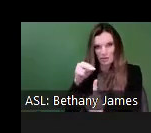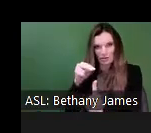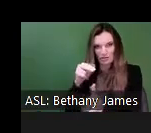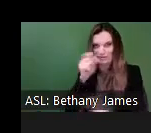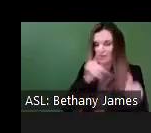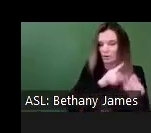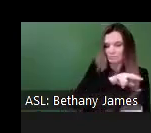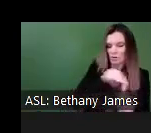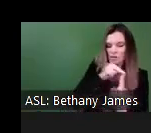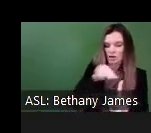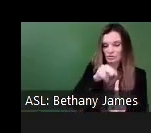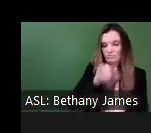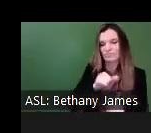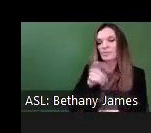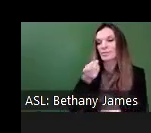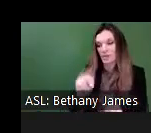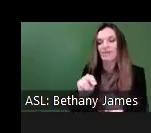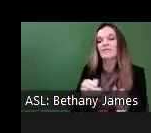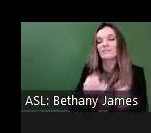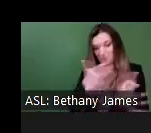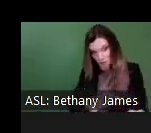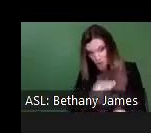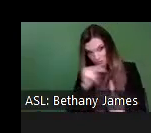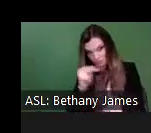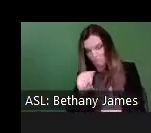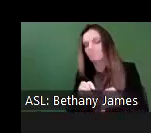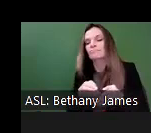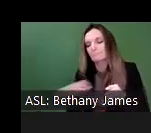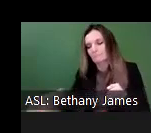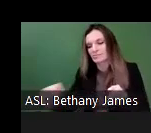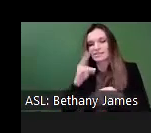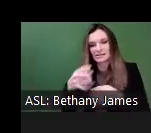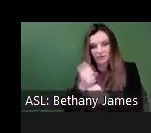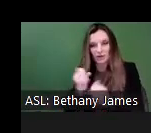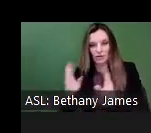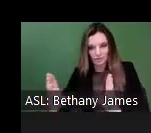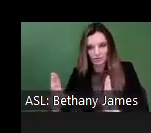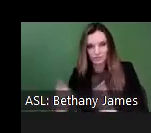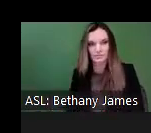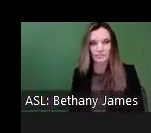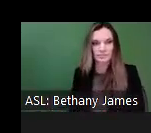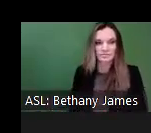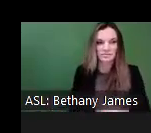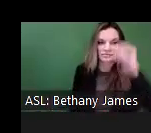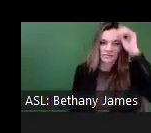the 7 years doesn't start ticking until after the end of that probation.